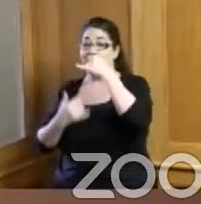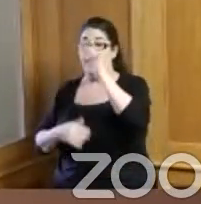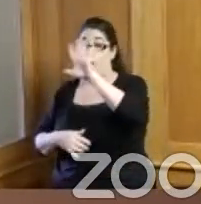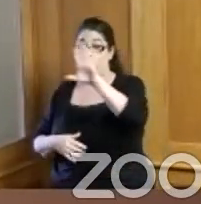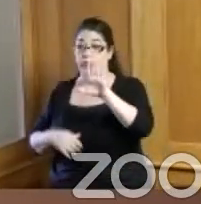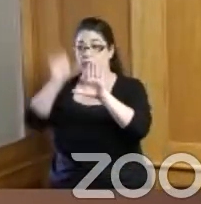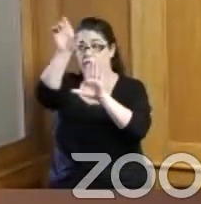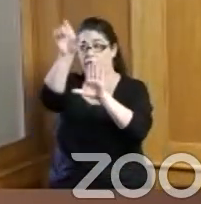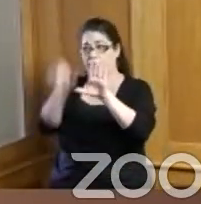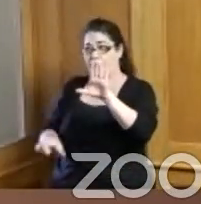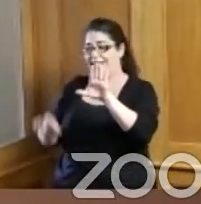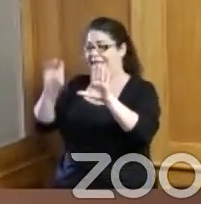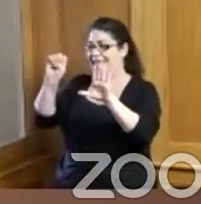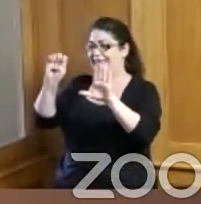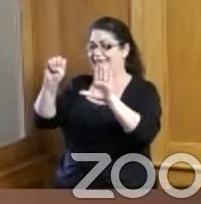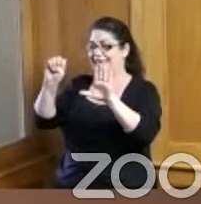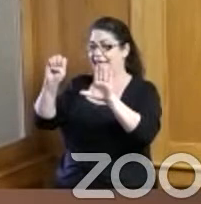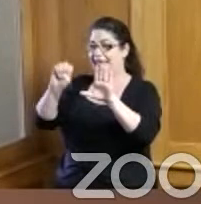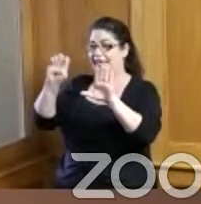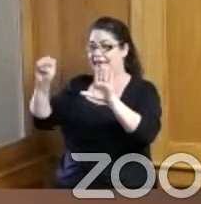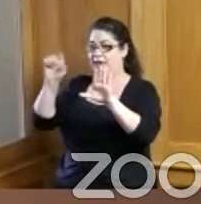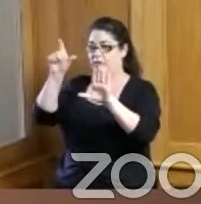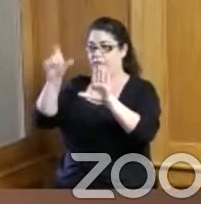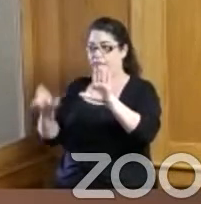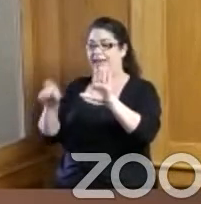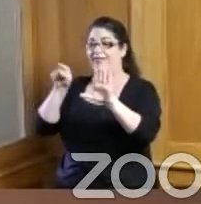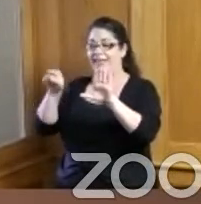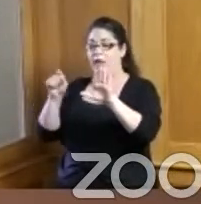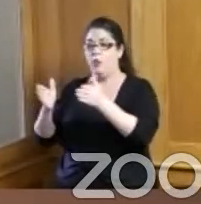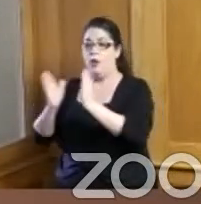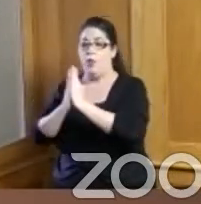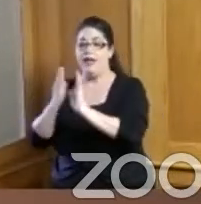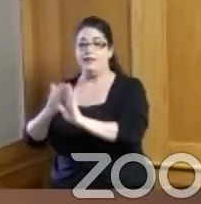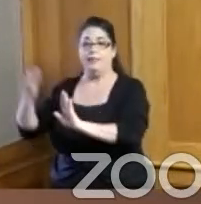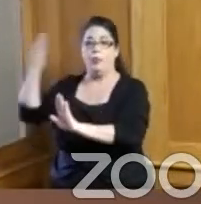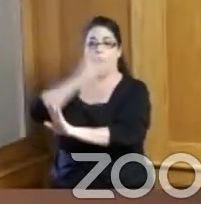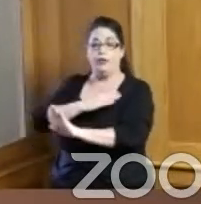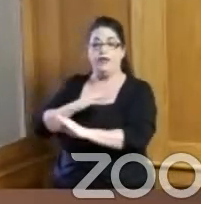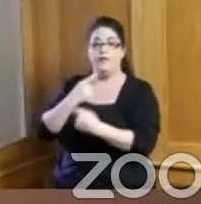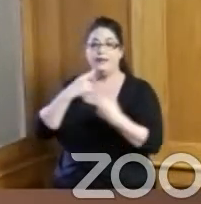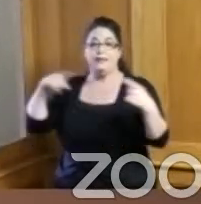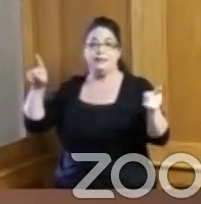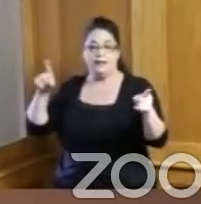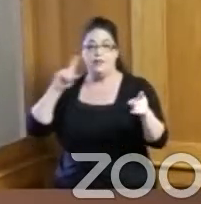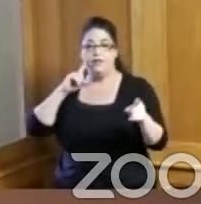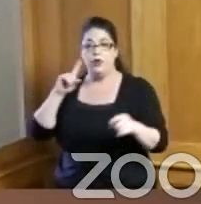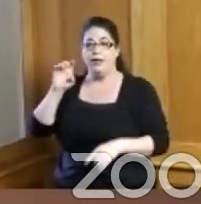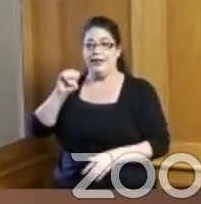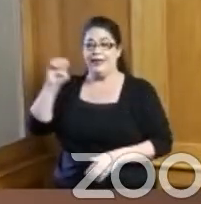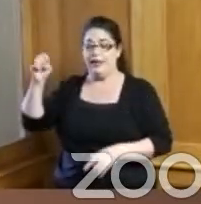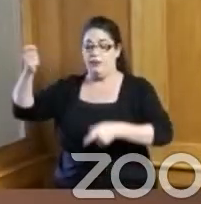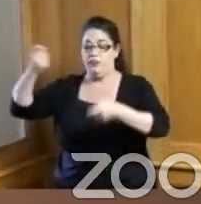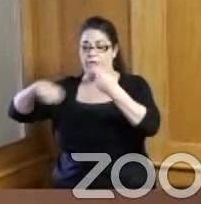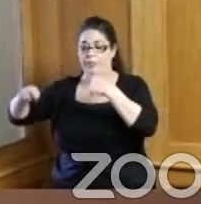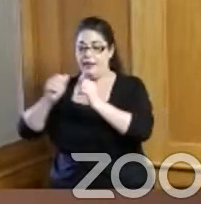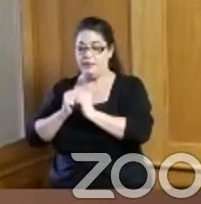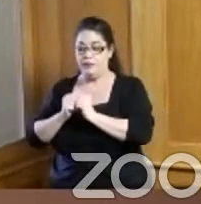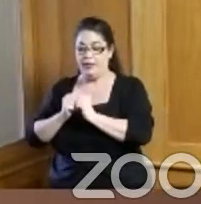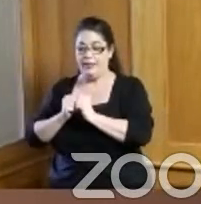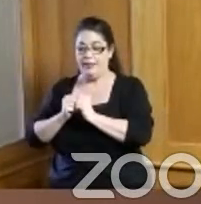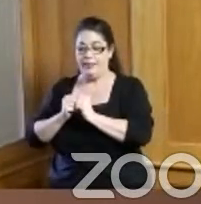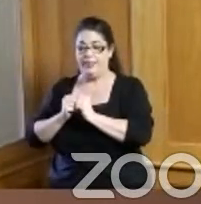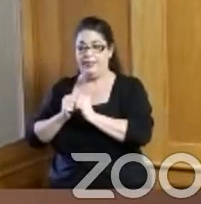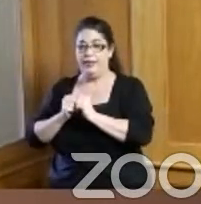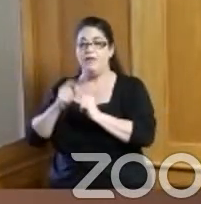E. They're requesting that the previous resolution for the previous double E case be replaced with a new one by this